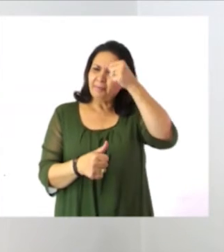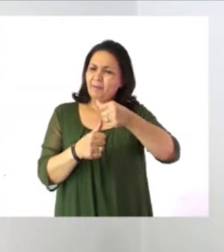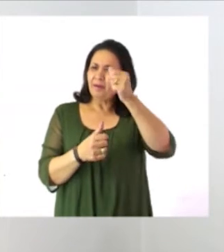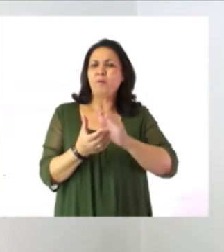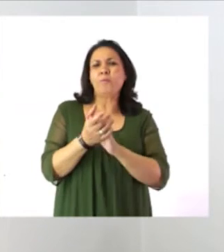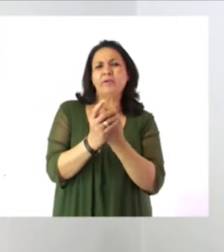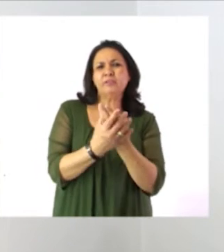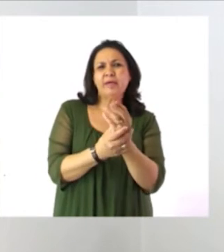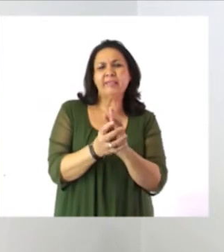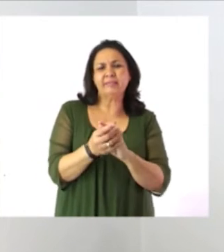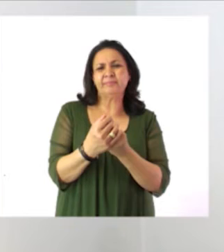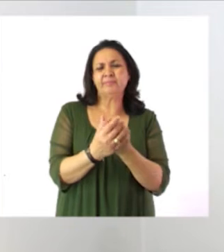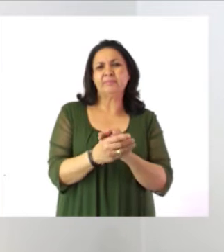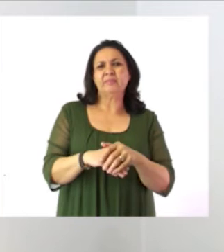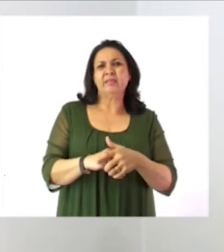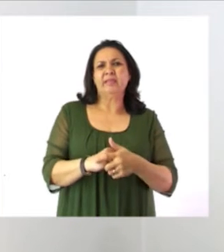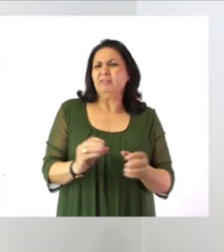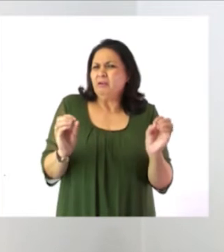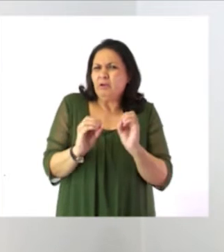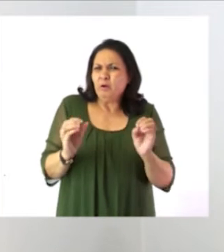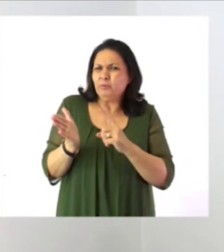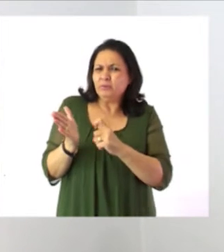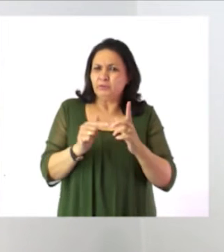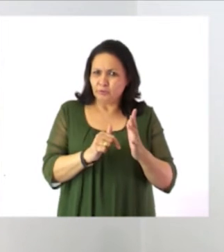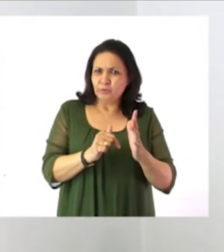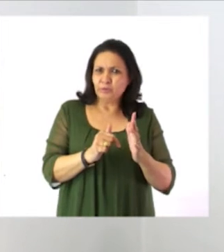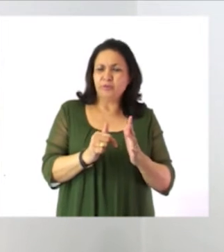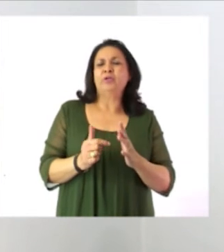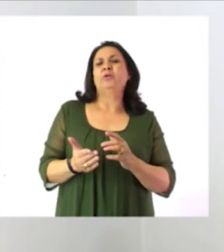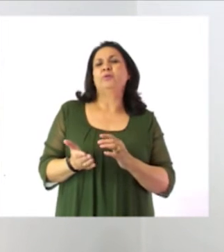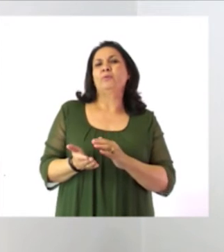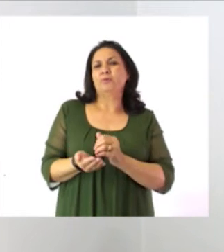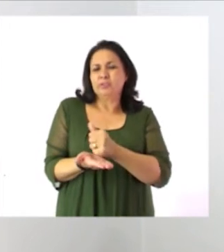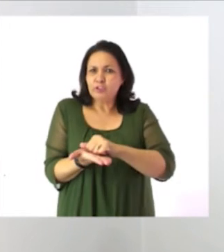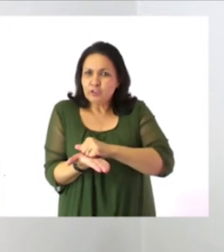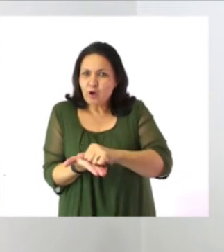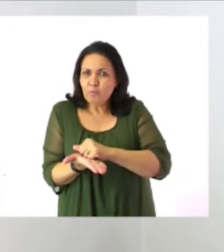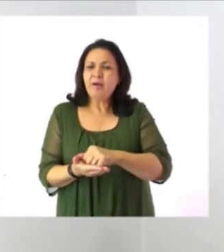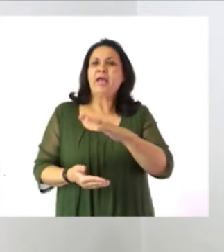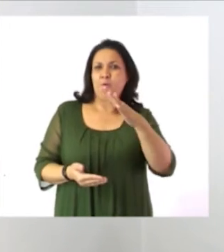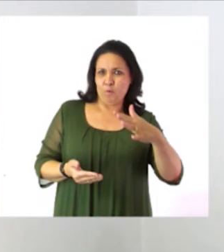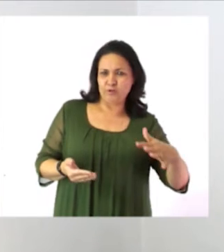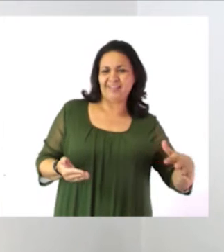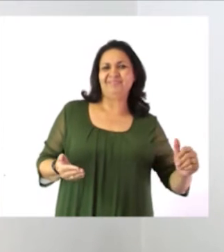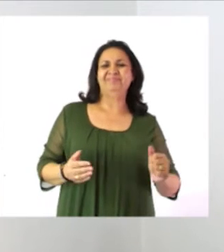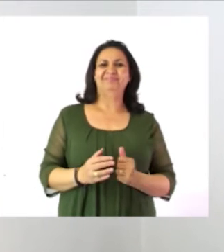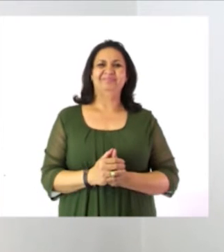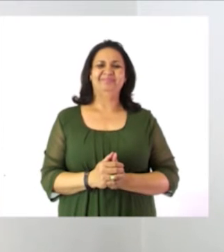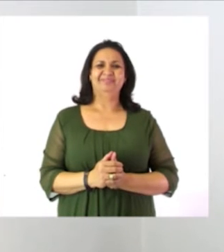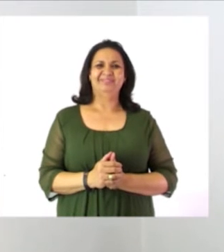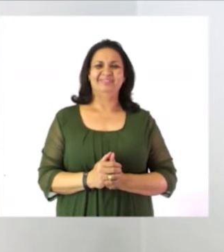your hands with soap and running water if you don't have any sanitizer. Now I will invite our